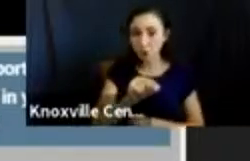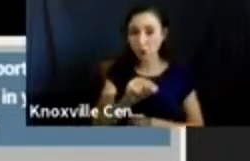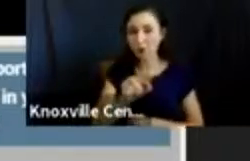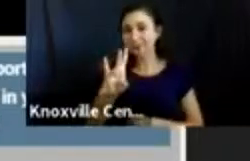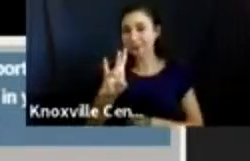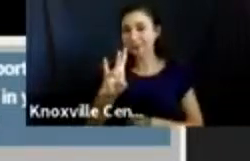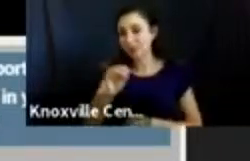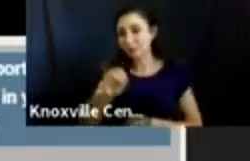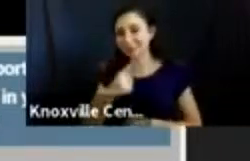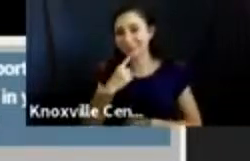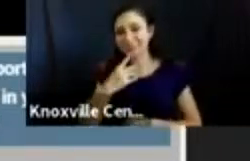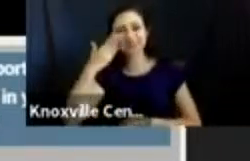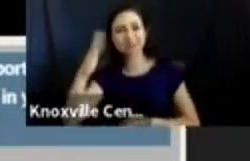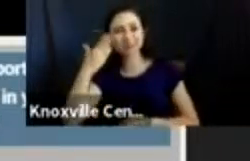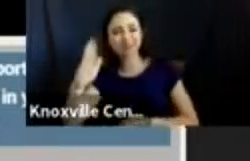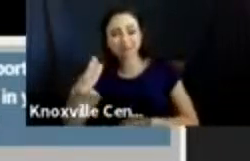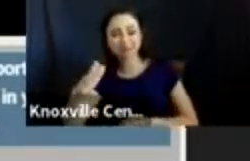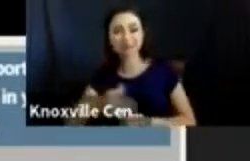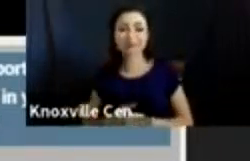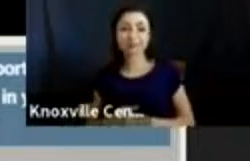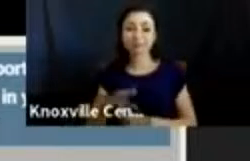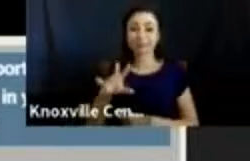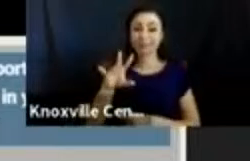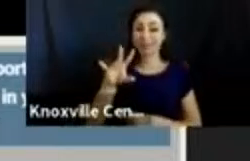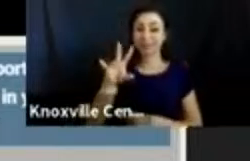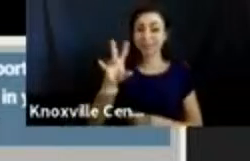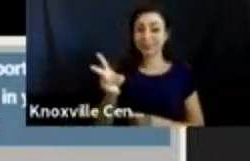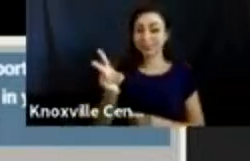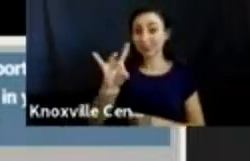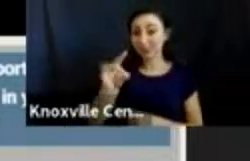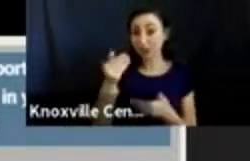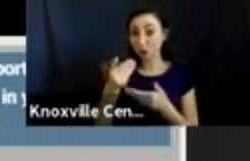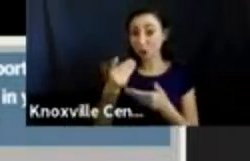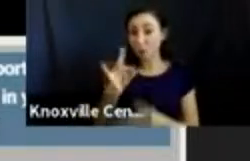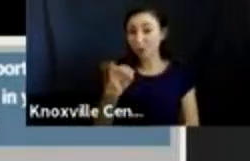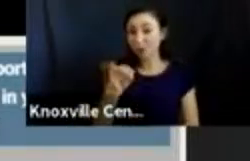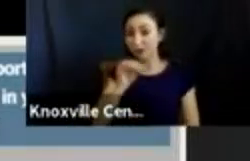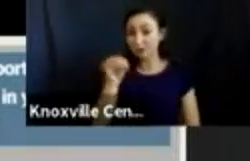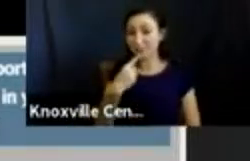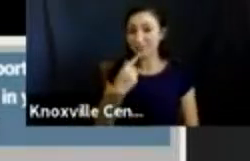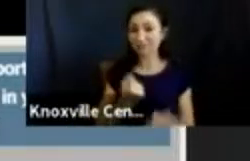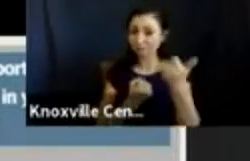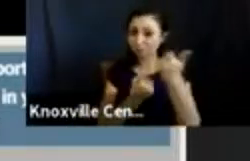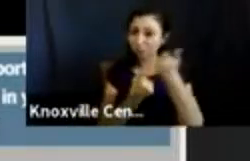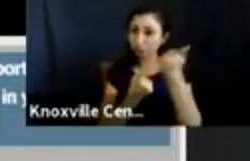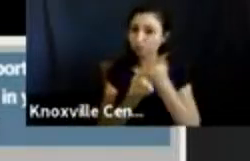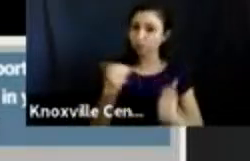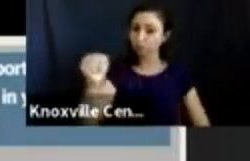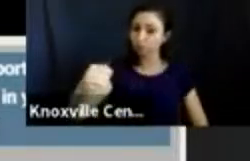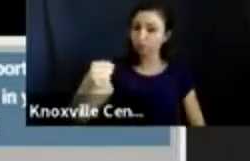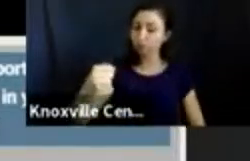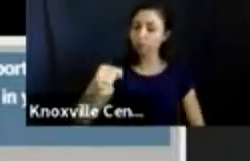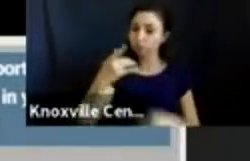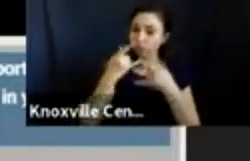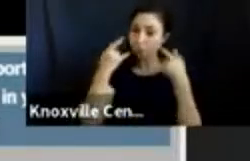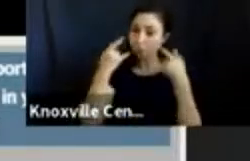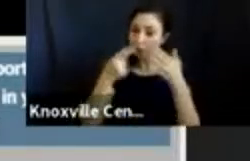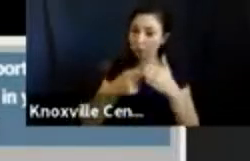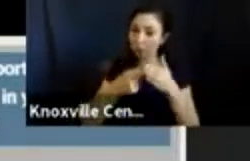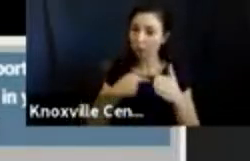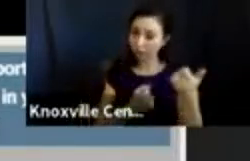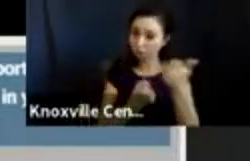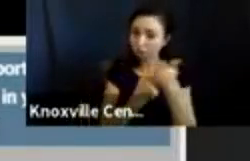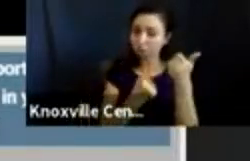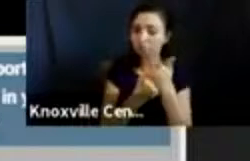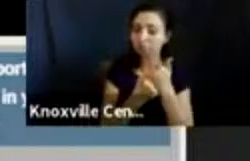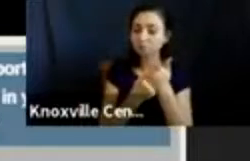really, near 78%, nearly 80% of Tennesseans said that they supported a mask requirement in their local community. The